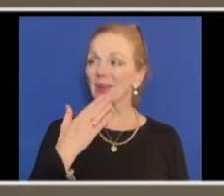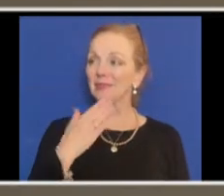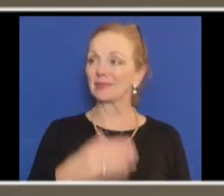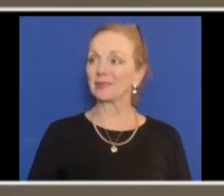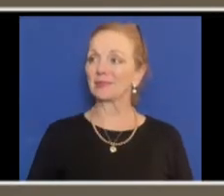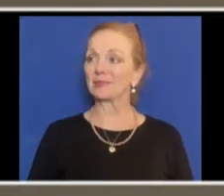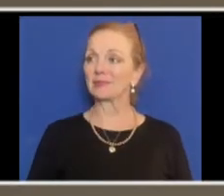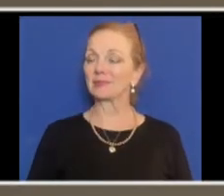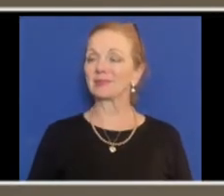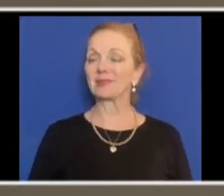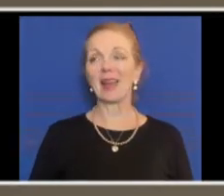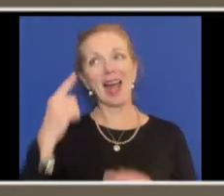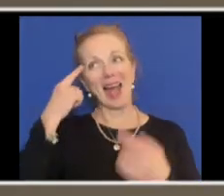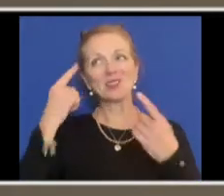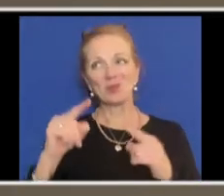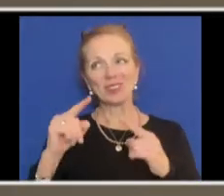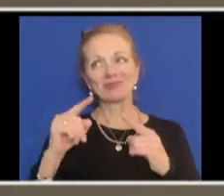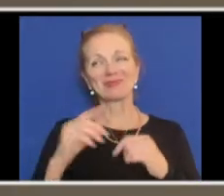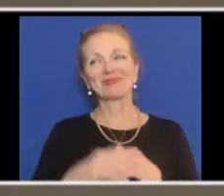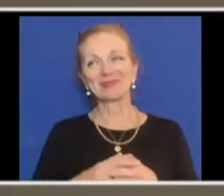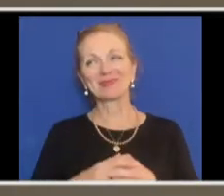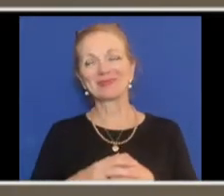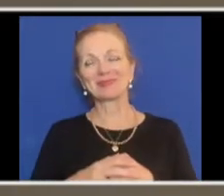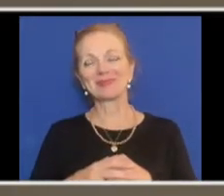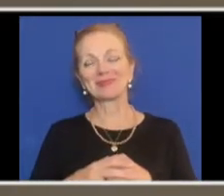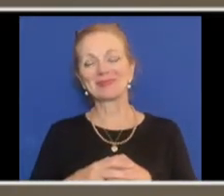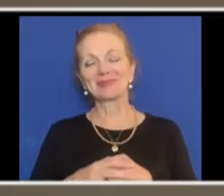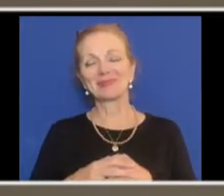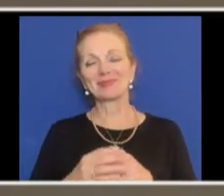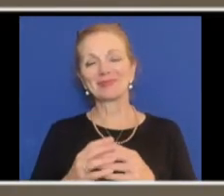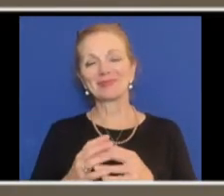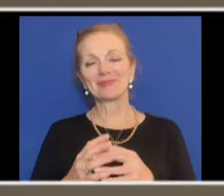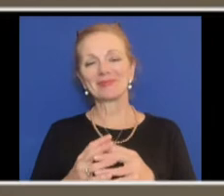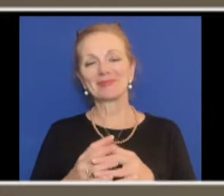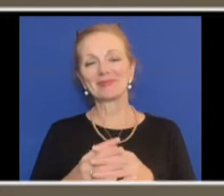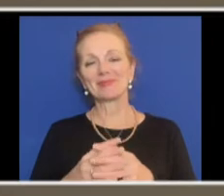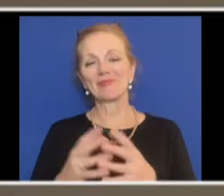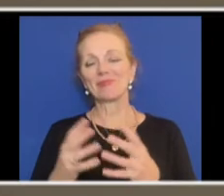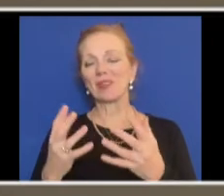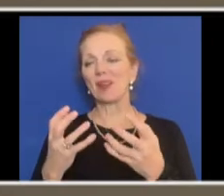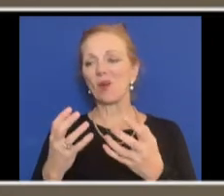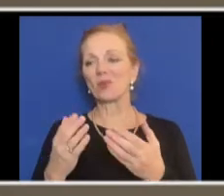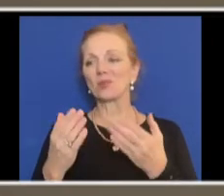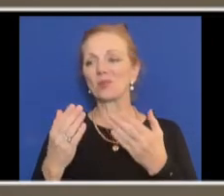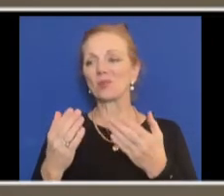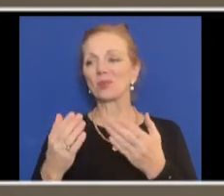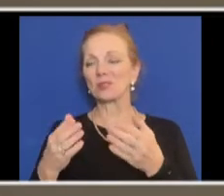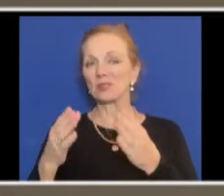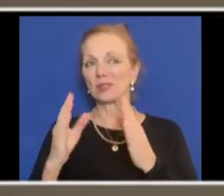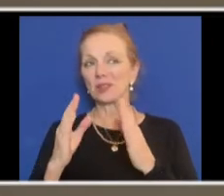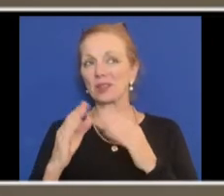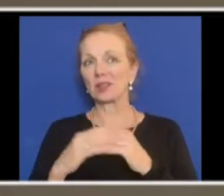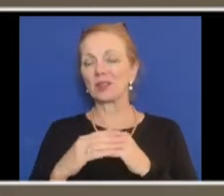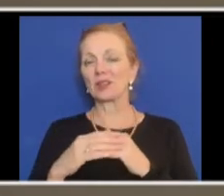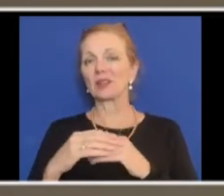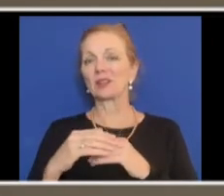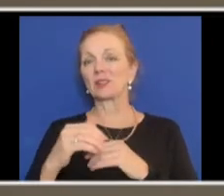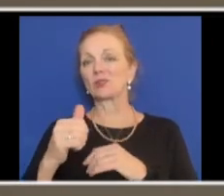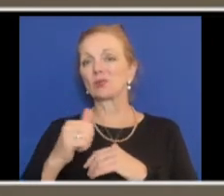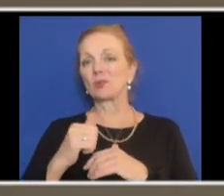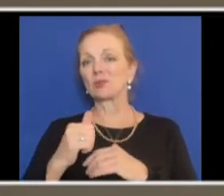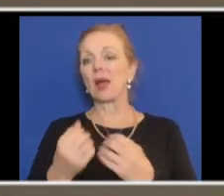ditto so I just um I just wanted to bring to the attention the trips per day it's